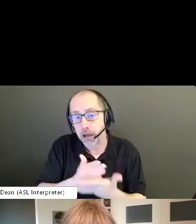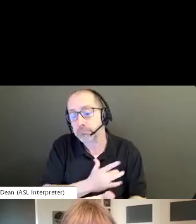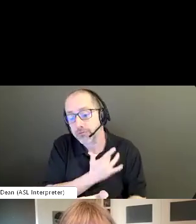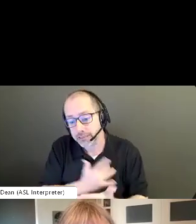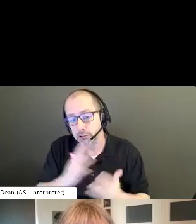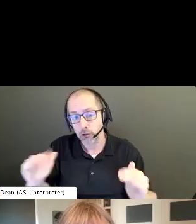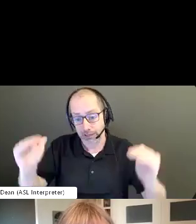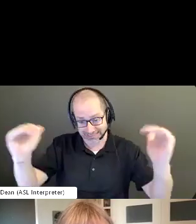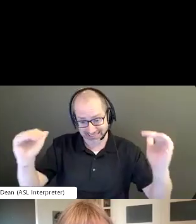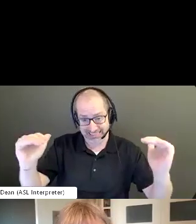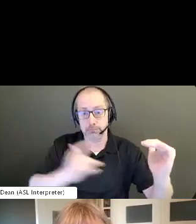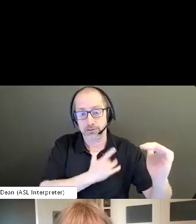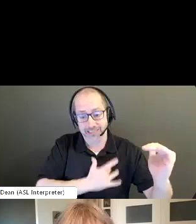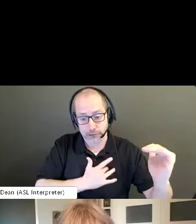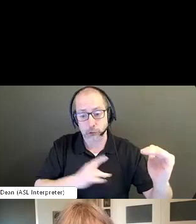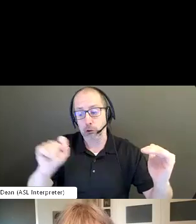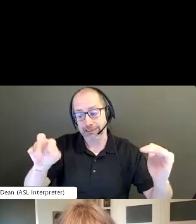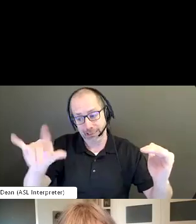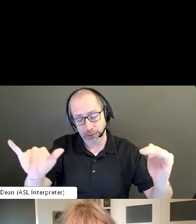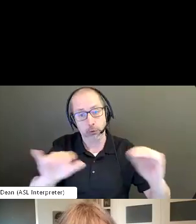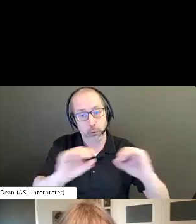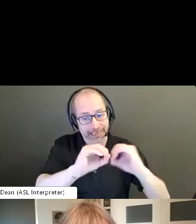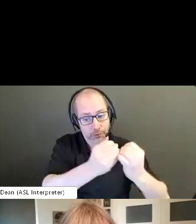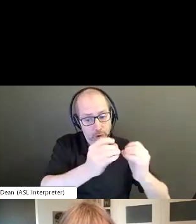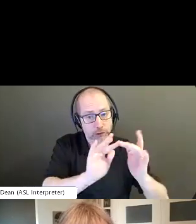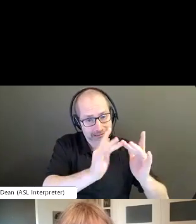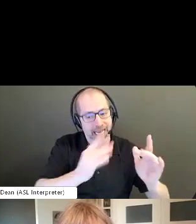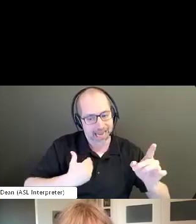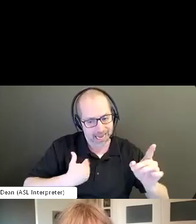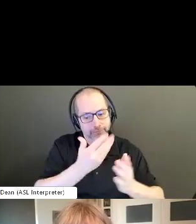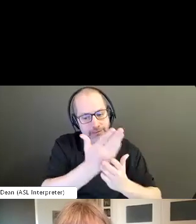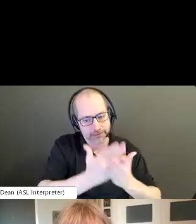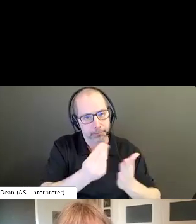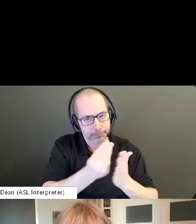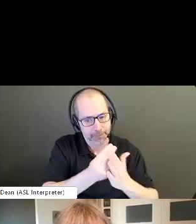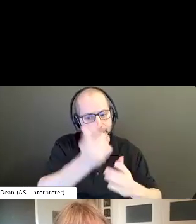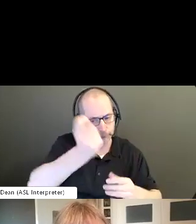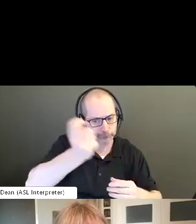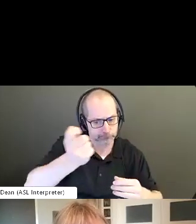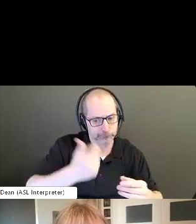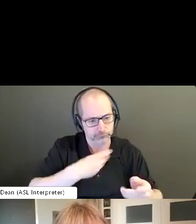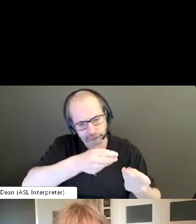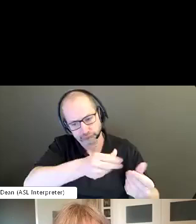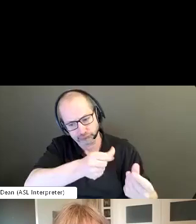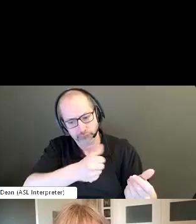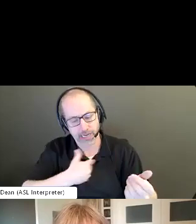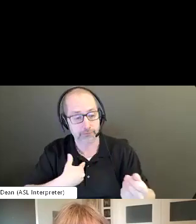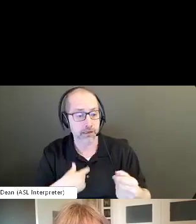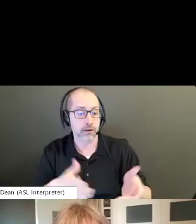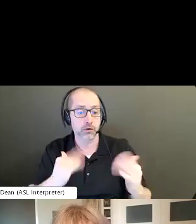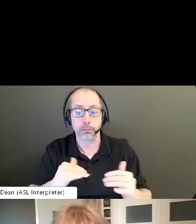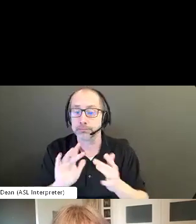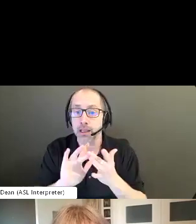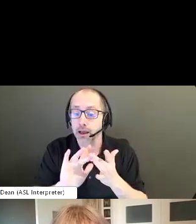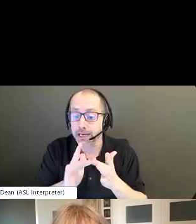So we are going to be talking about sustainability as we go today. And why are networks so important?